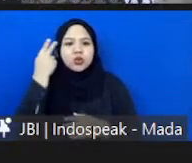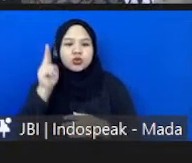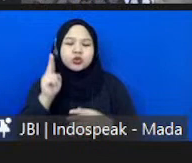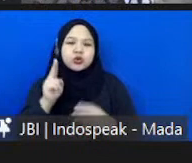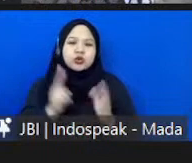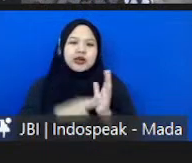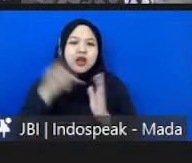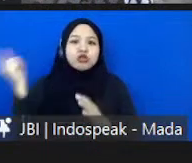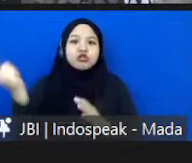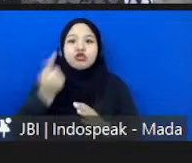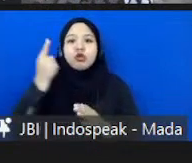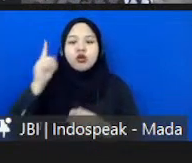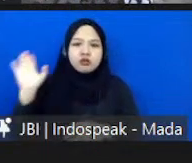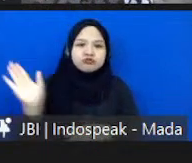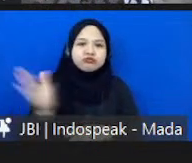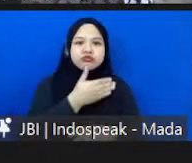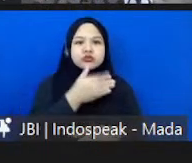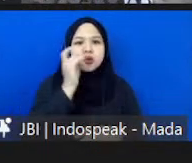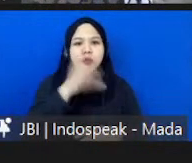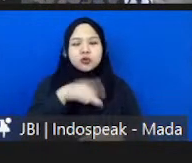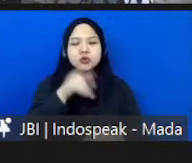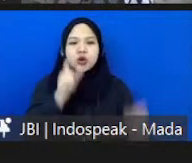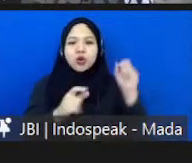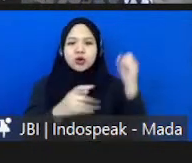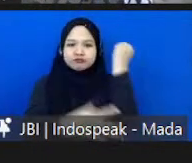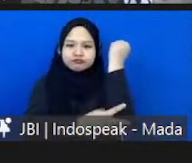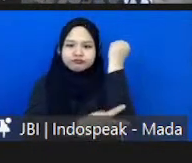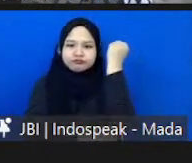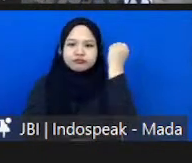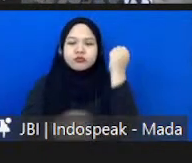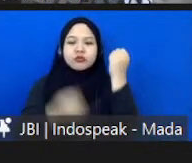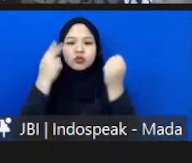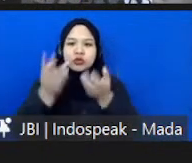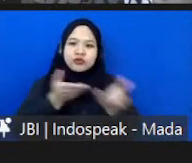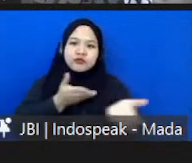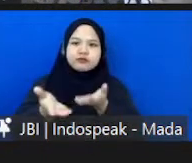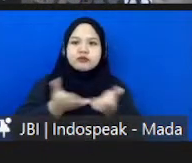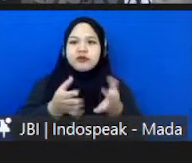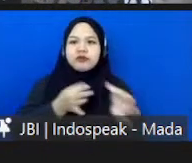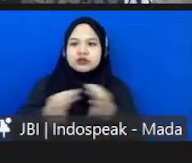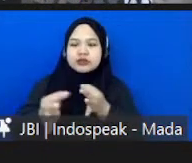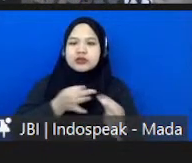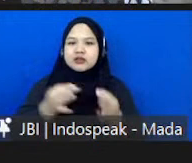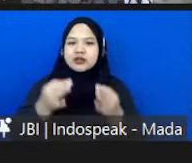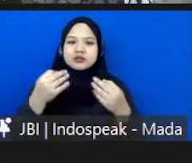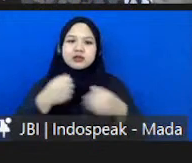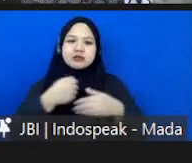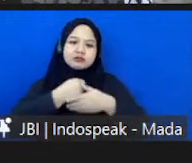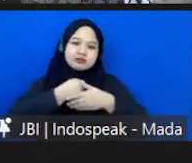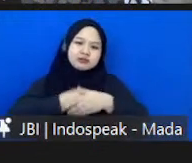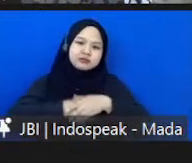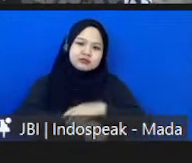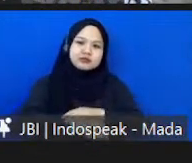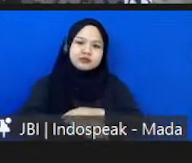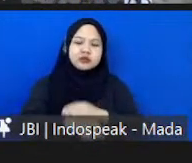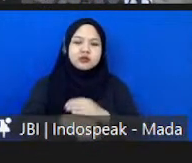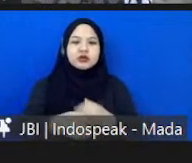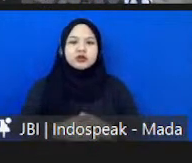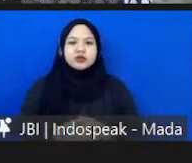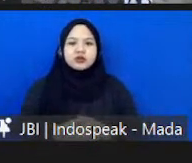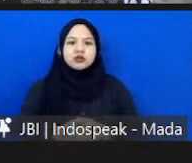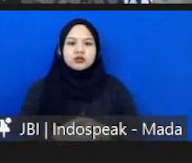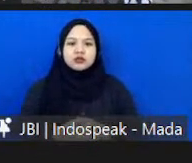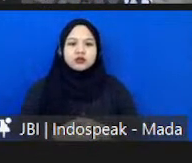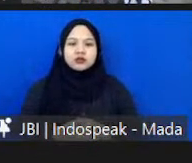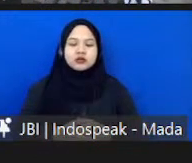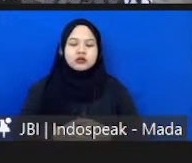the poor one. It includes with the maternal health, or it includes with the access of family planning methods. And even